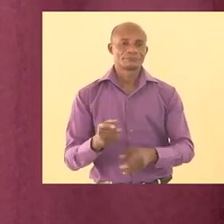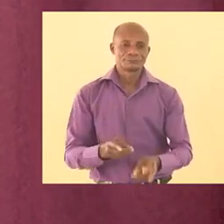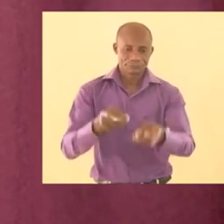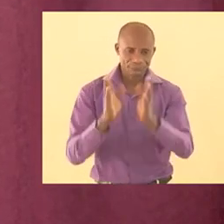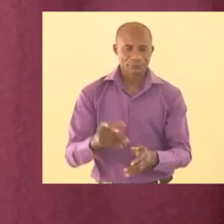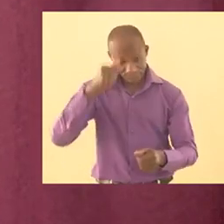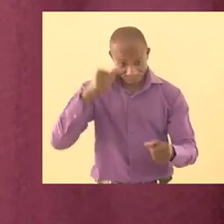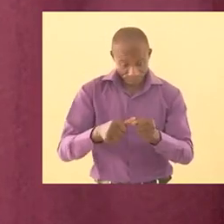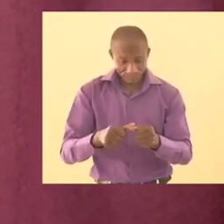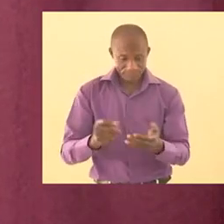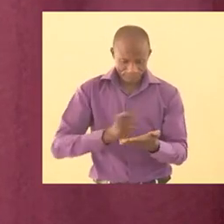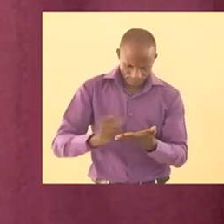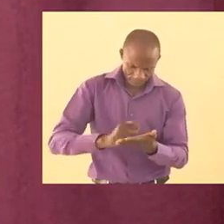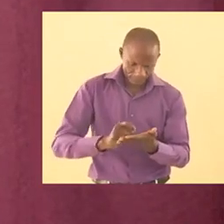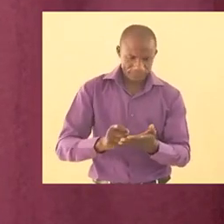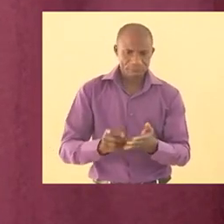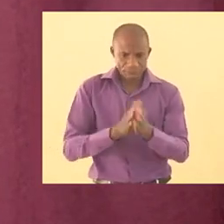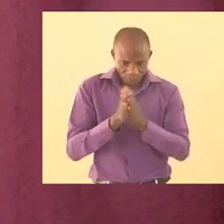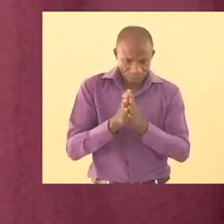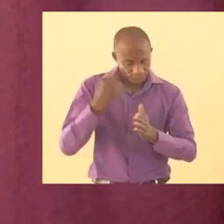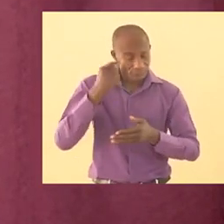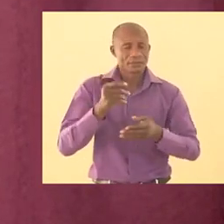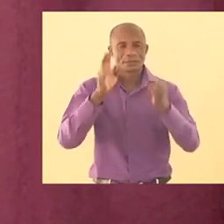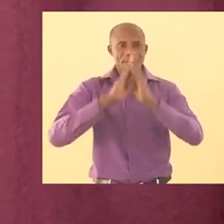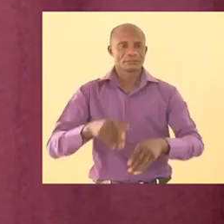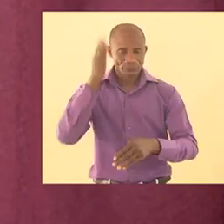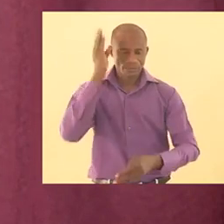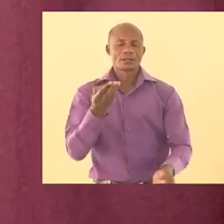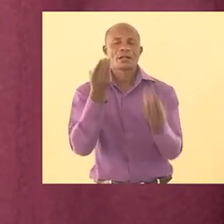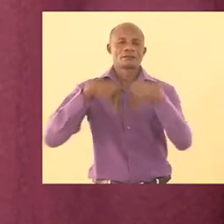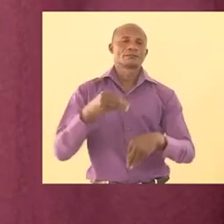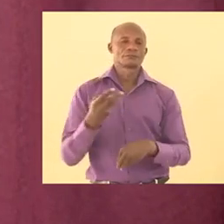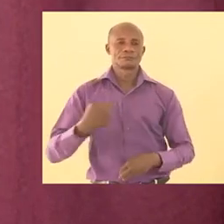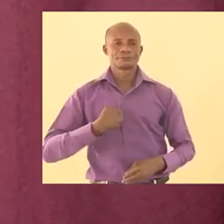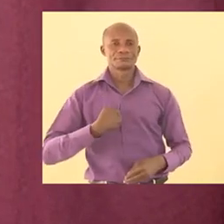that it was written, "Zeal for your house will consume me."